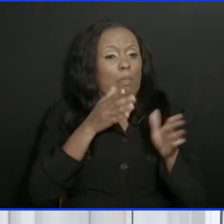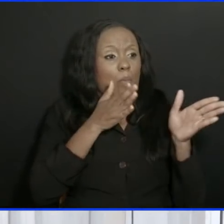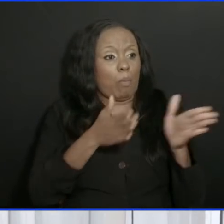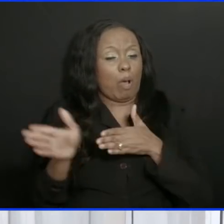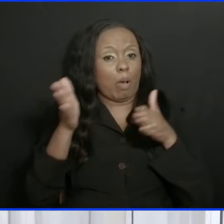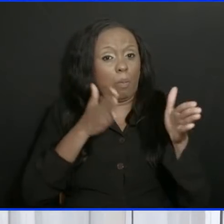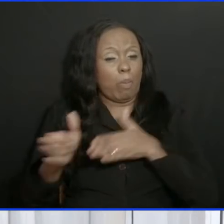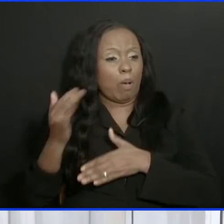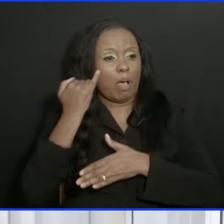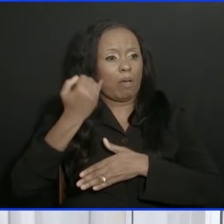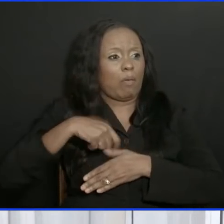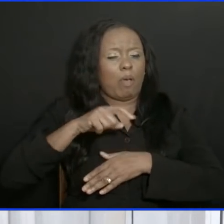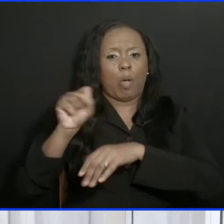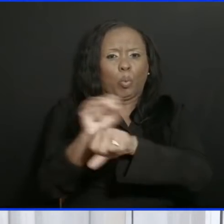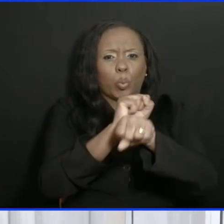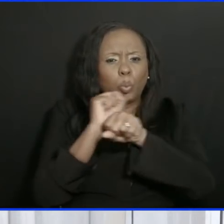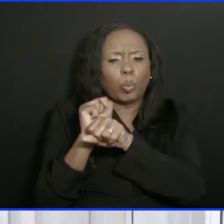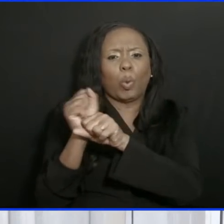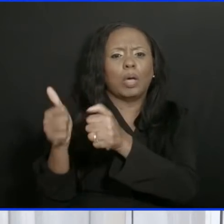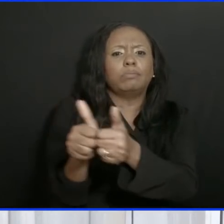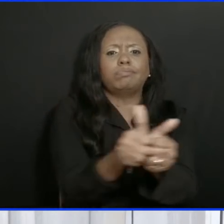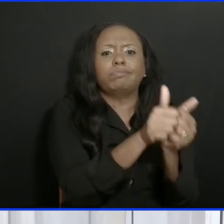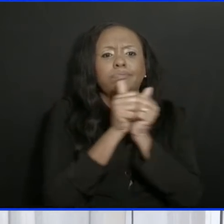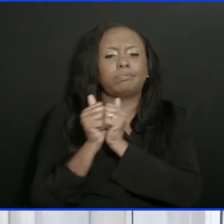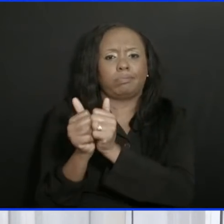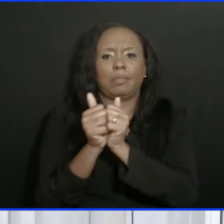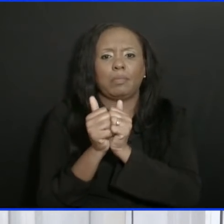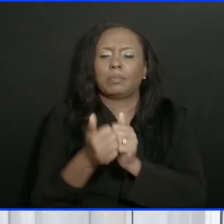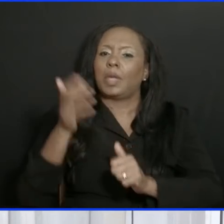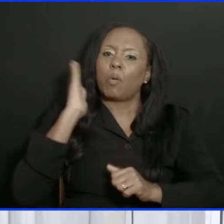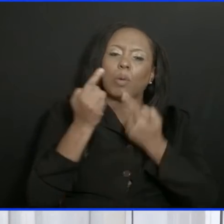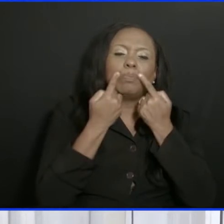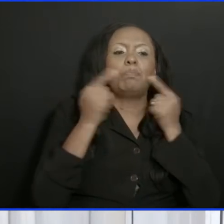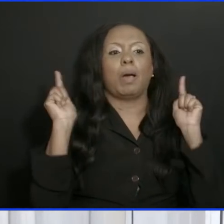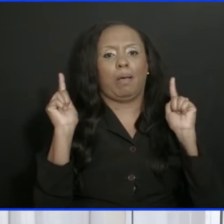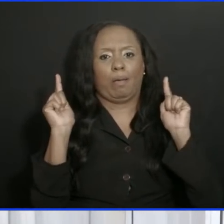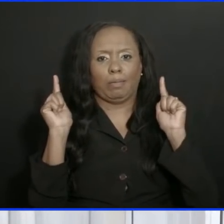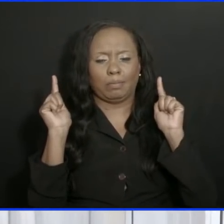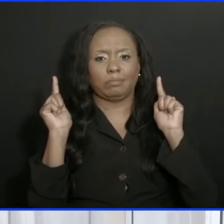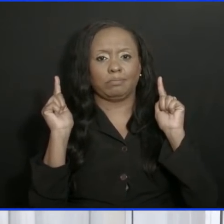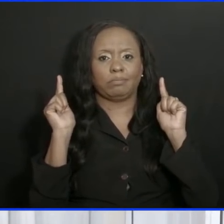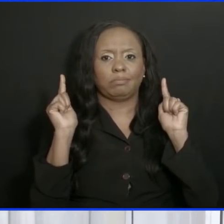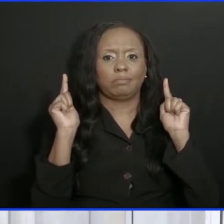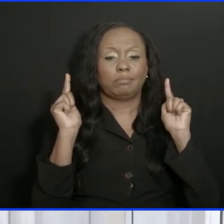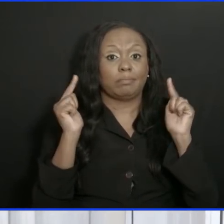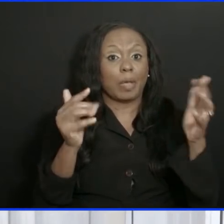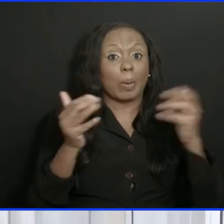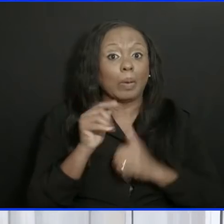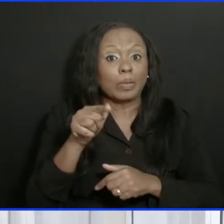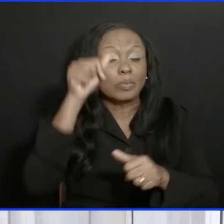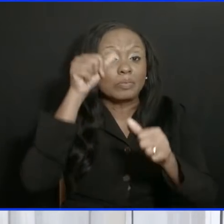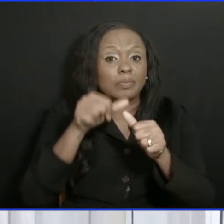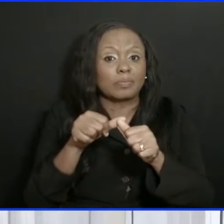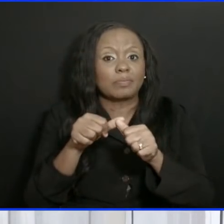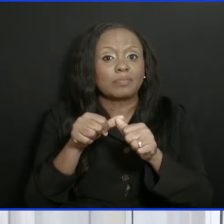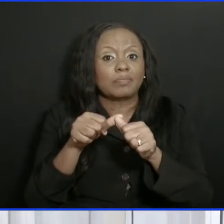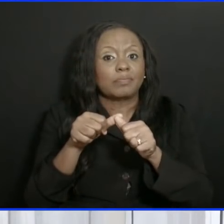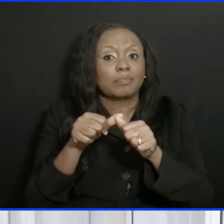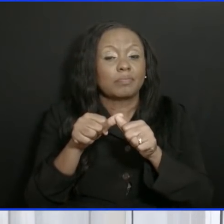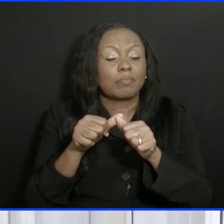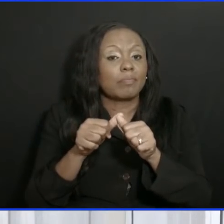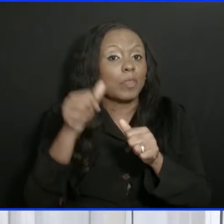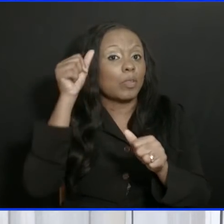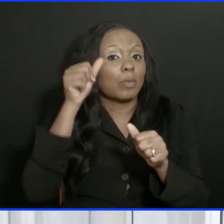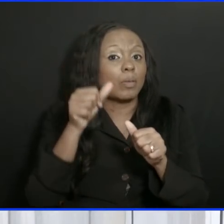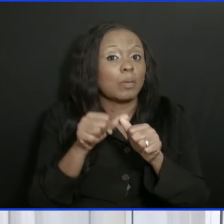work together, we will get through this just as we have gotten through the other phases. And may I remind us of what really confronted us in